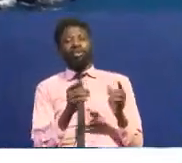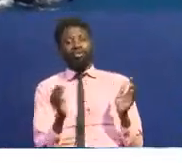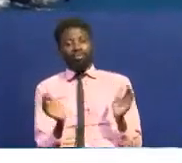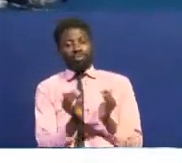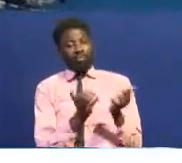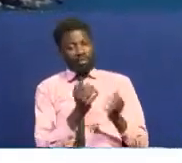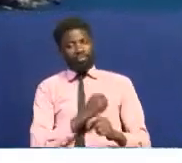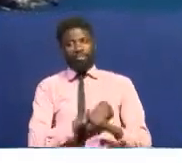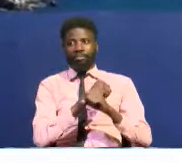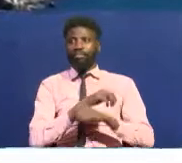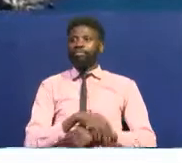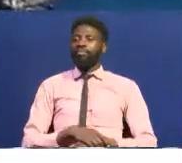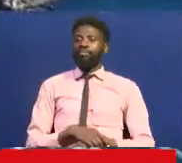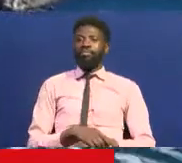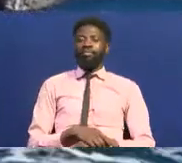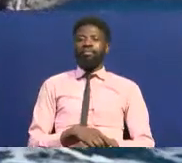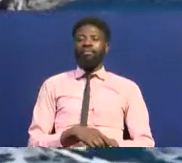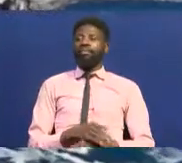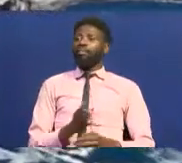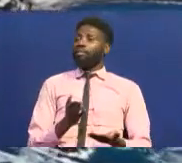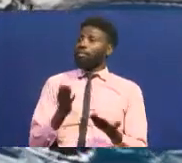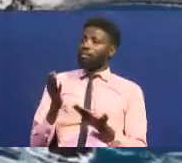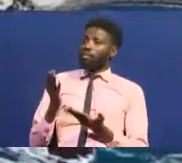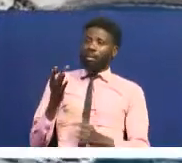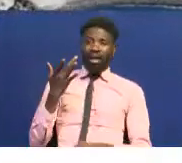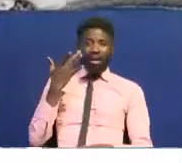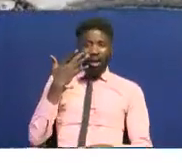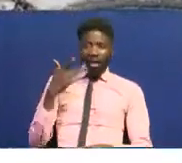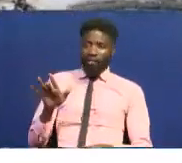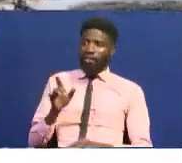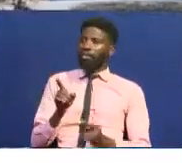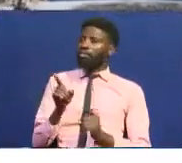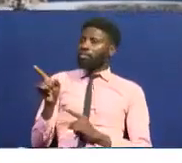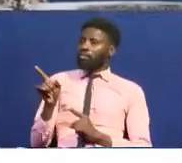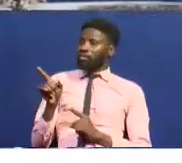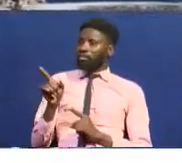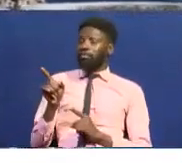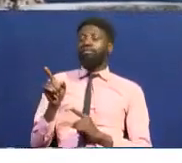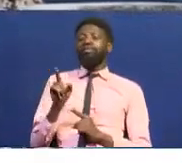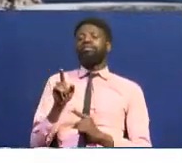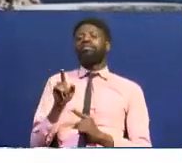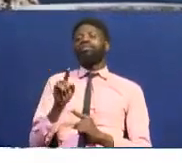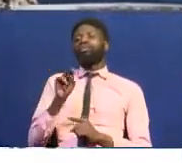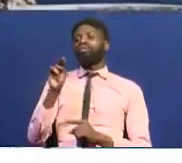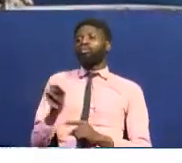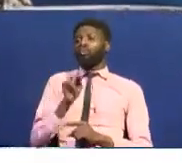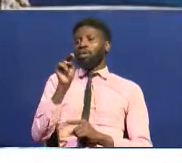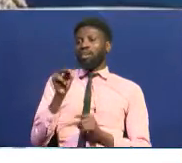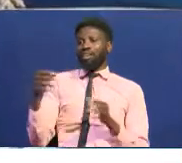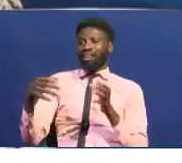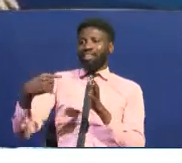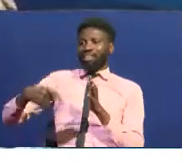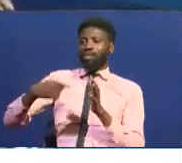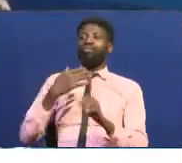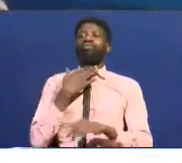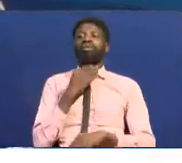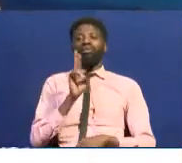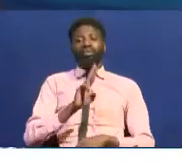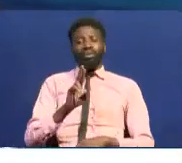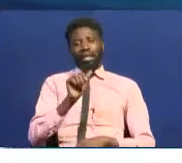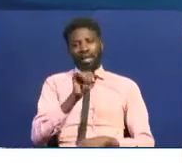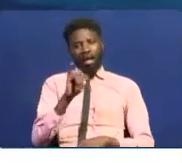California's only remaining nuclear power plant plans to use artificial intelligence tools to help it comply with new